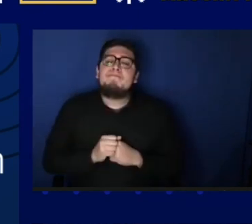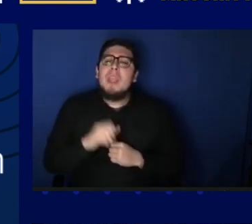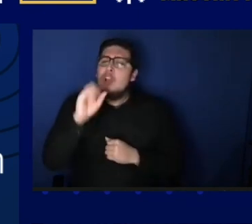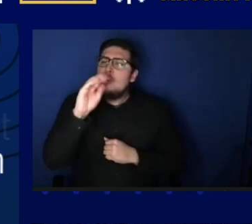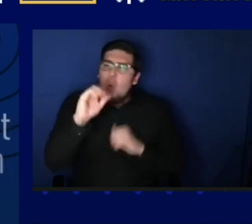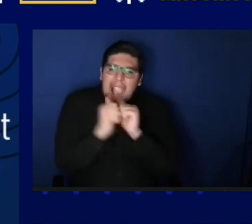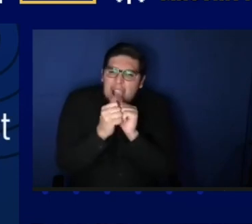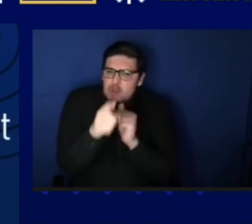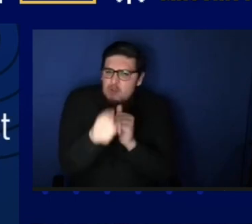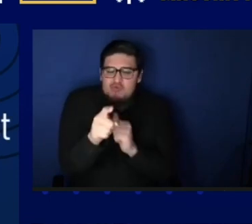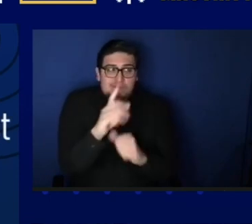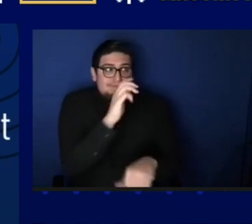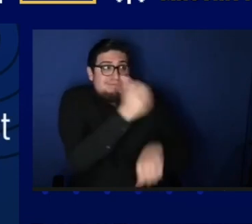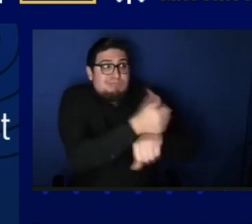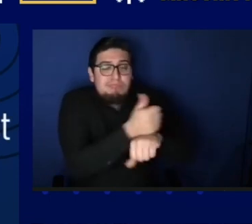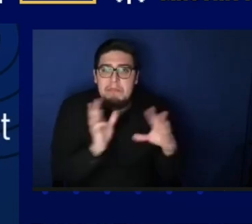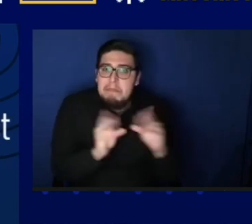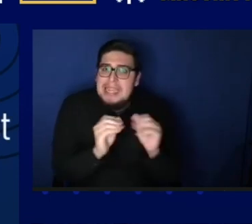member of Congress?